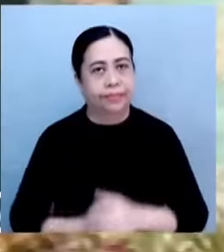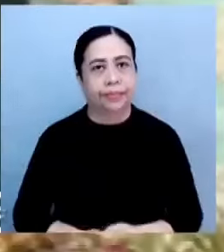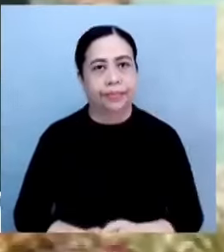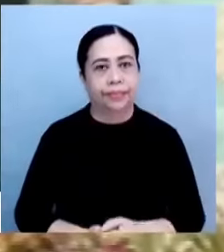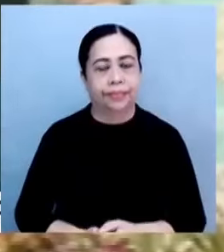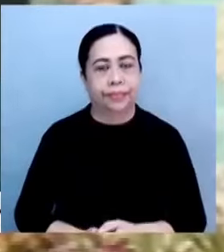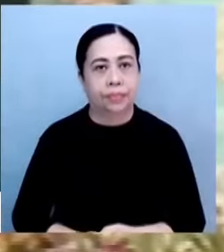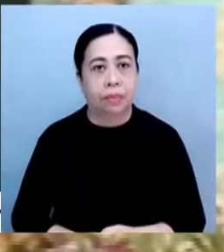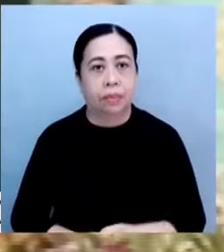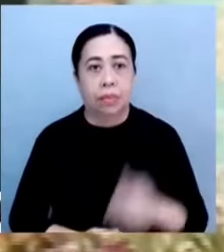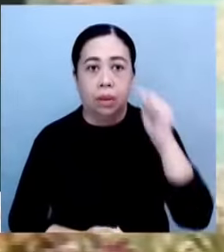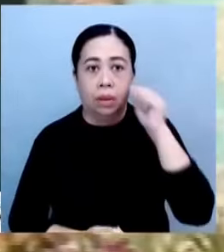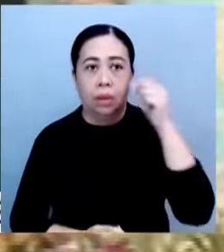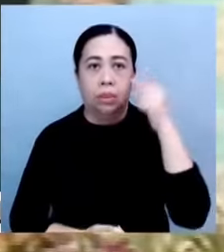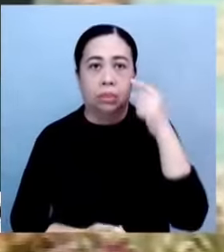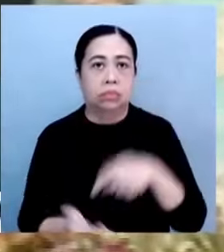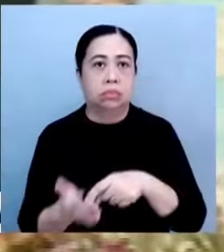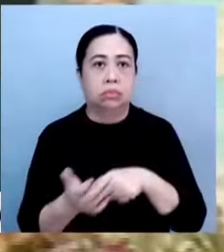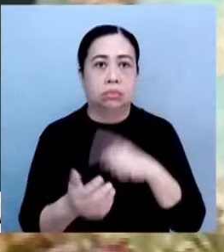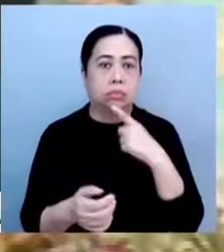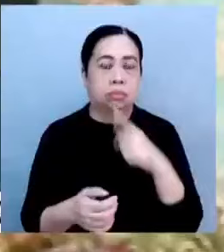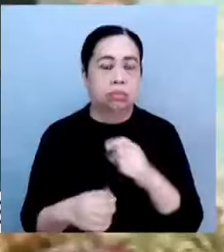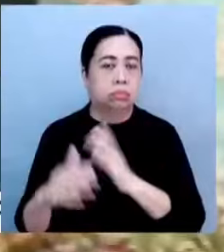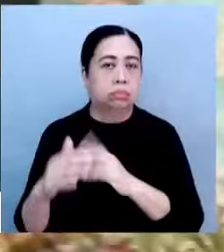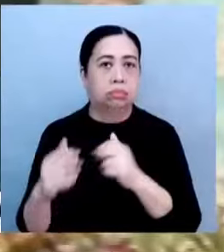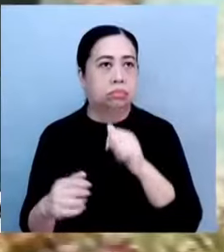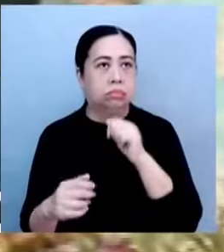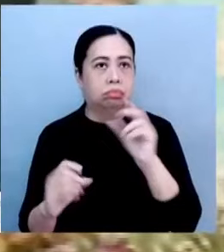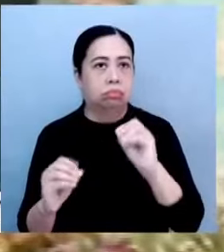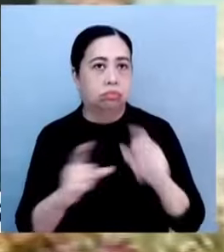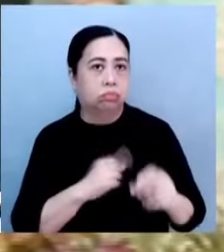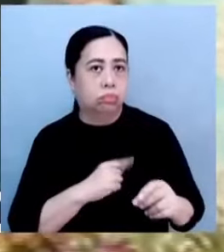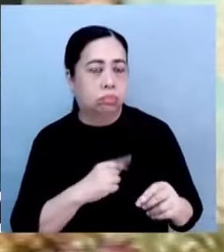Quiboloy's lawyers have insisted on their client's innocence.